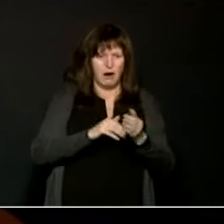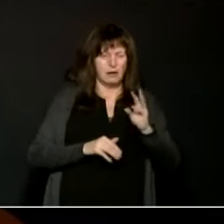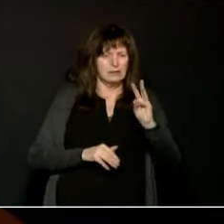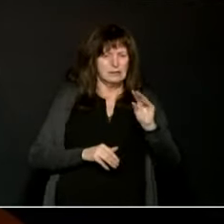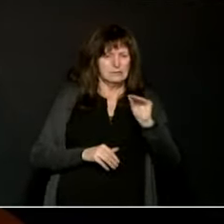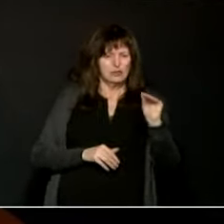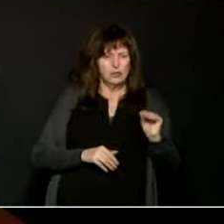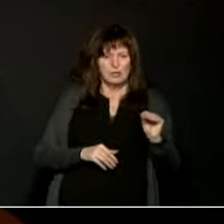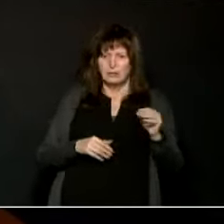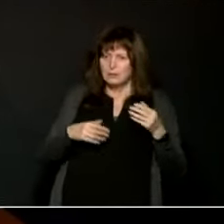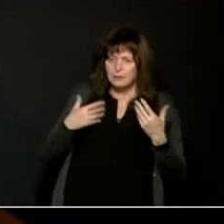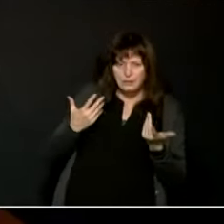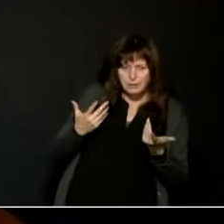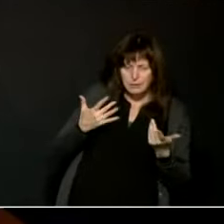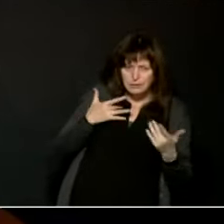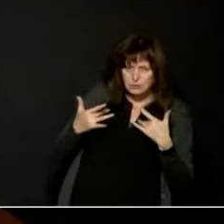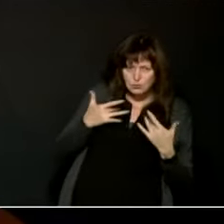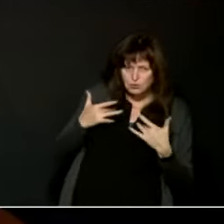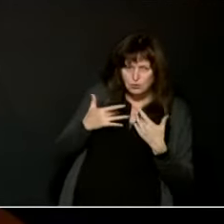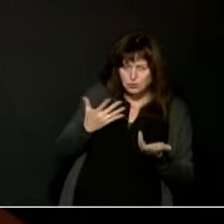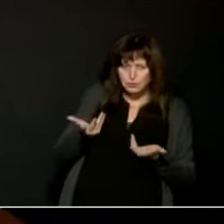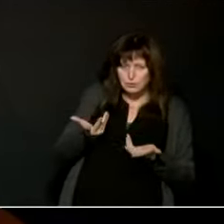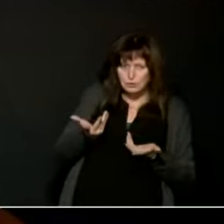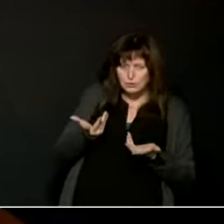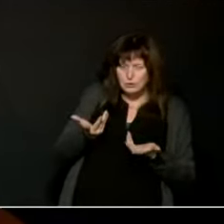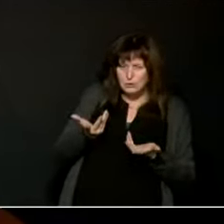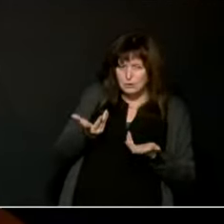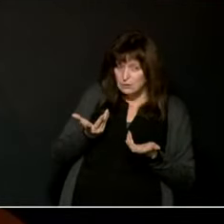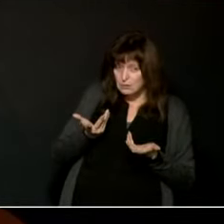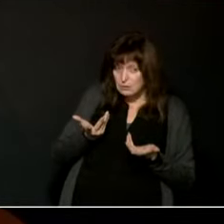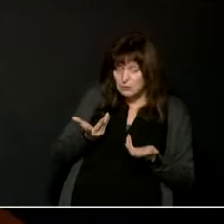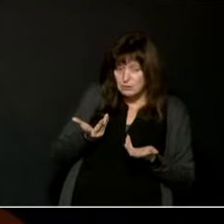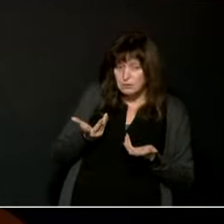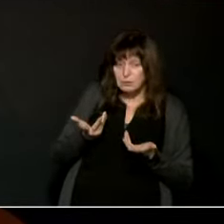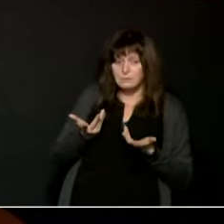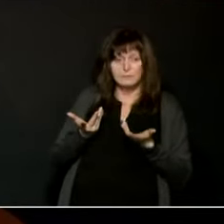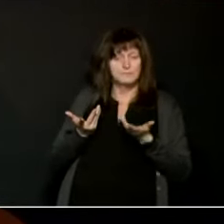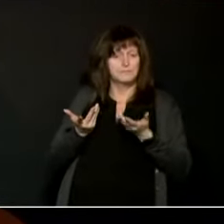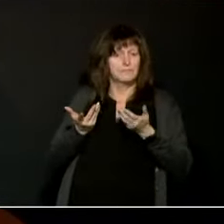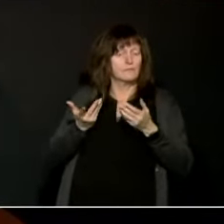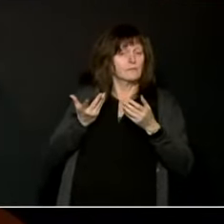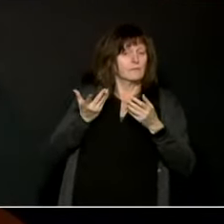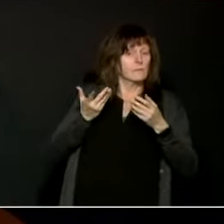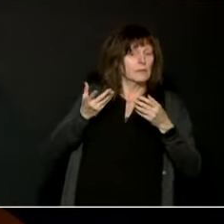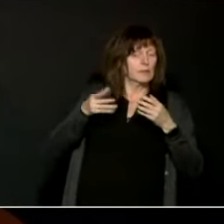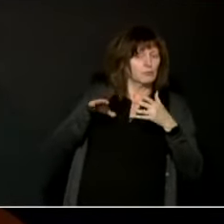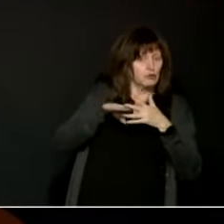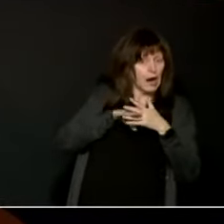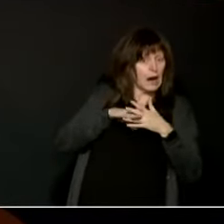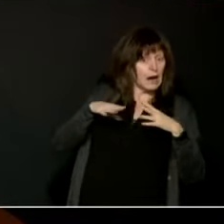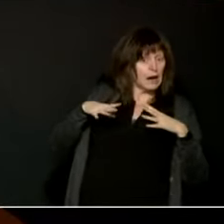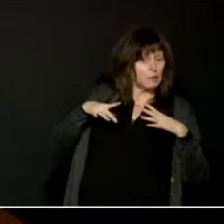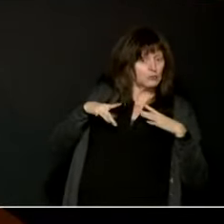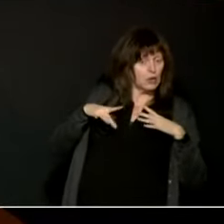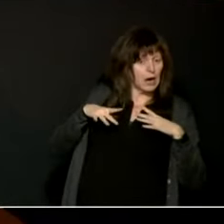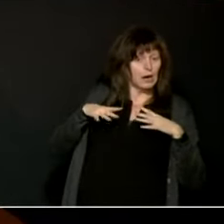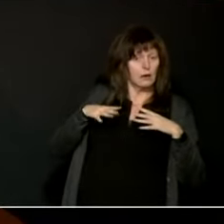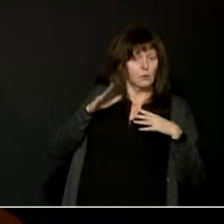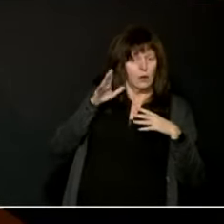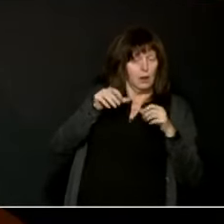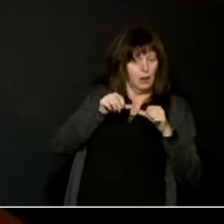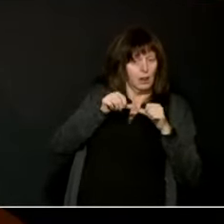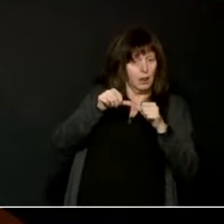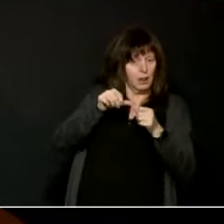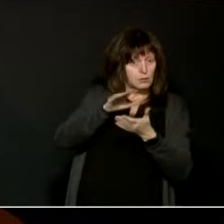earlier as opposed to an April break? Where is your recommendation at this time? And I realize things change quickly, and this depends on the numbers as we